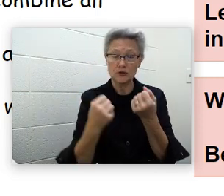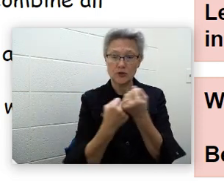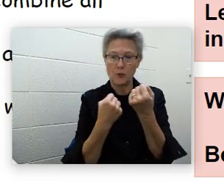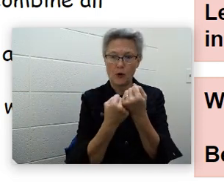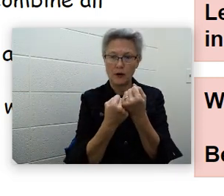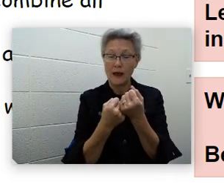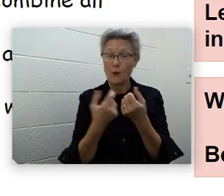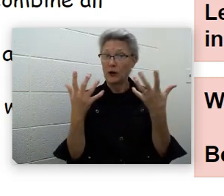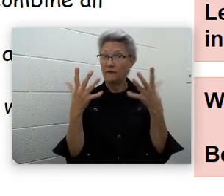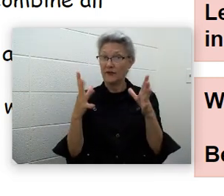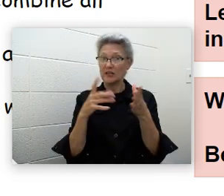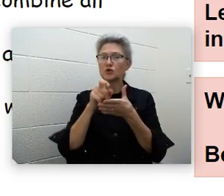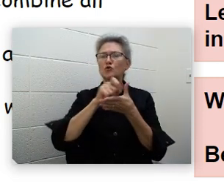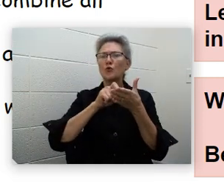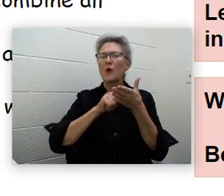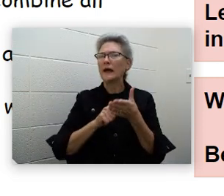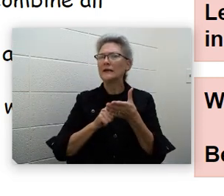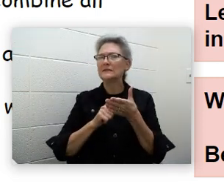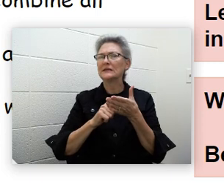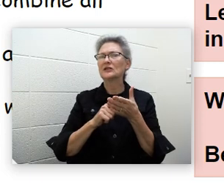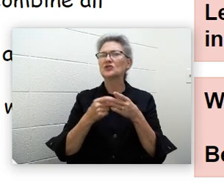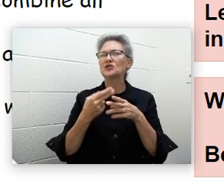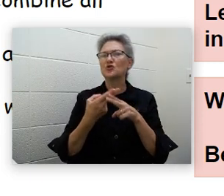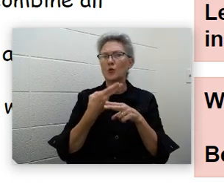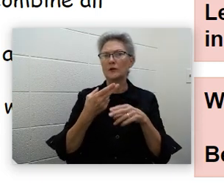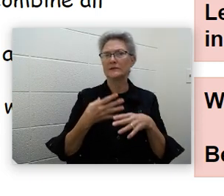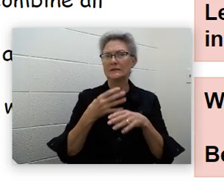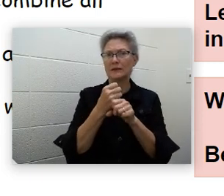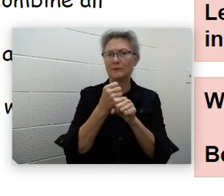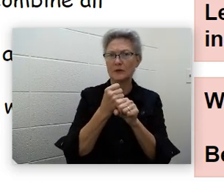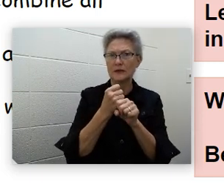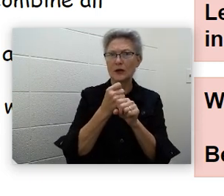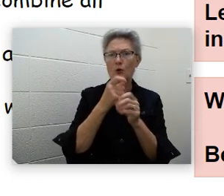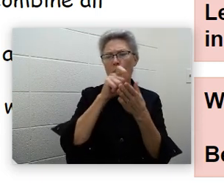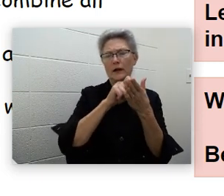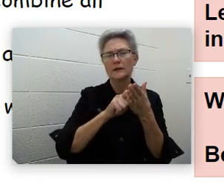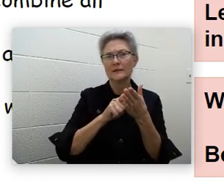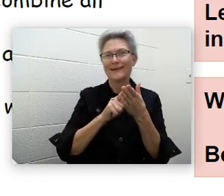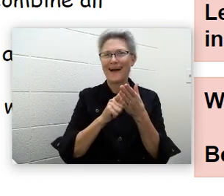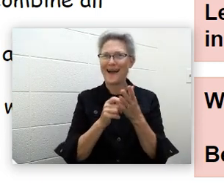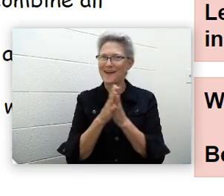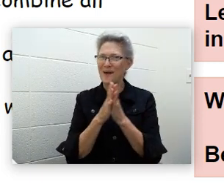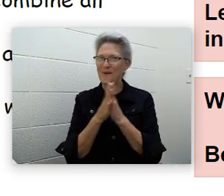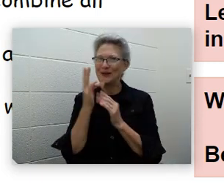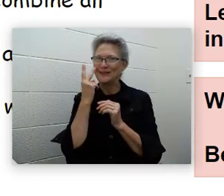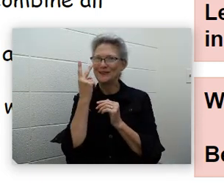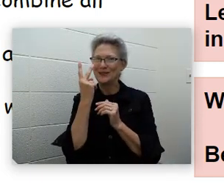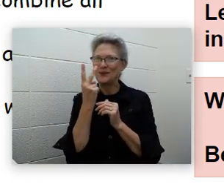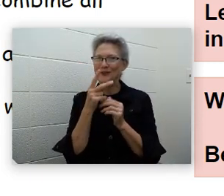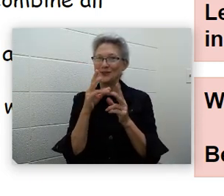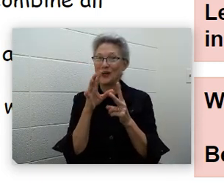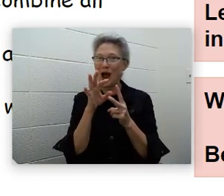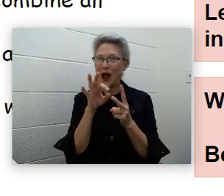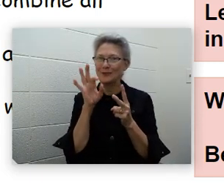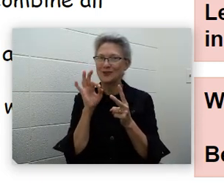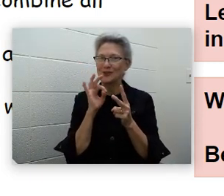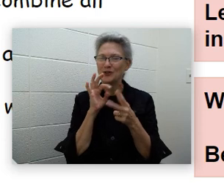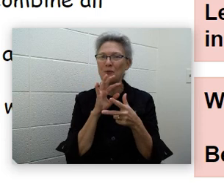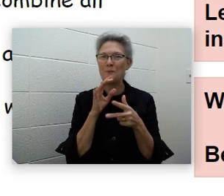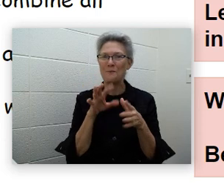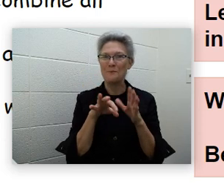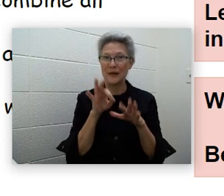short summary. I can't wait to see which option you choose. You are more than welcome to look back at my example to help